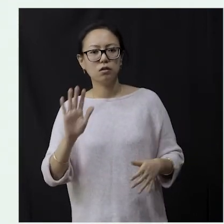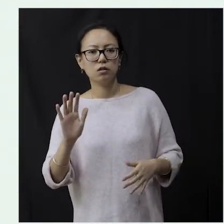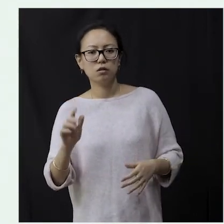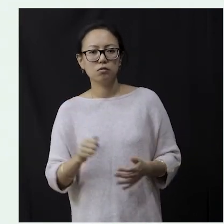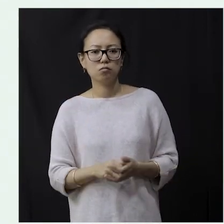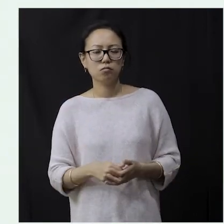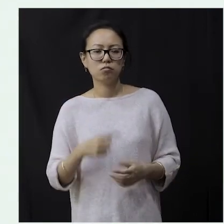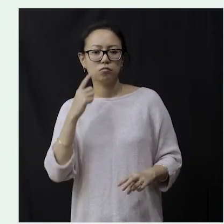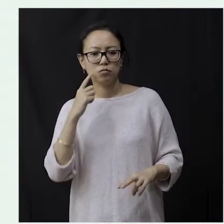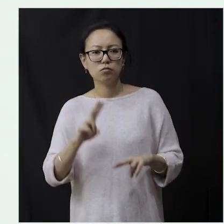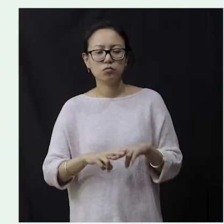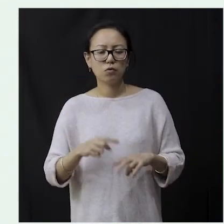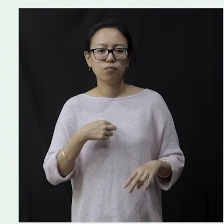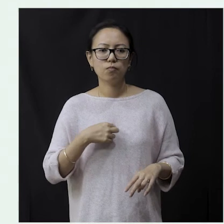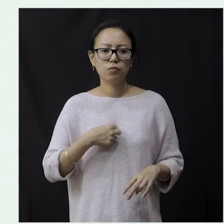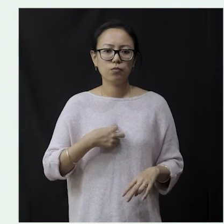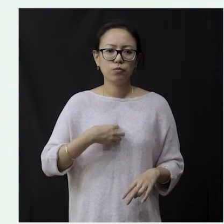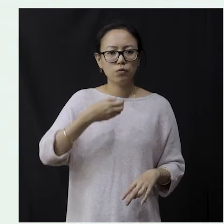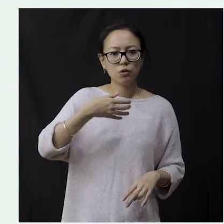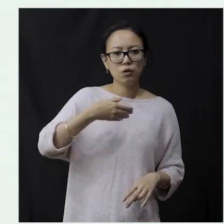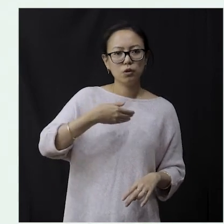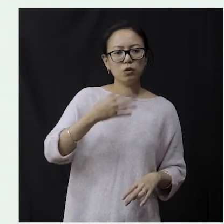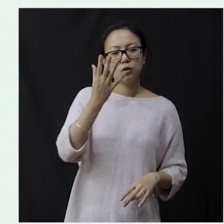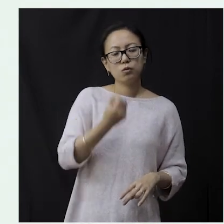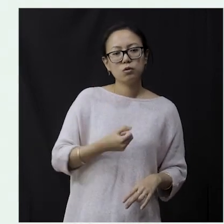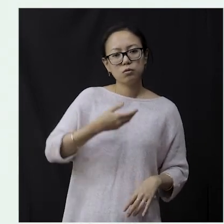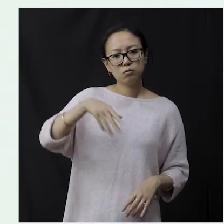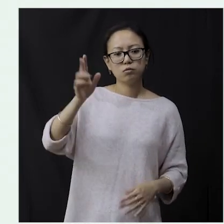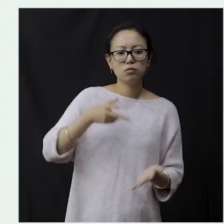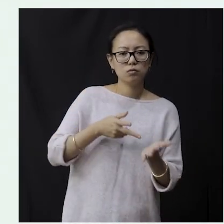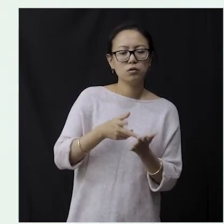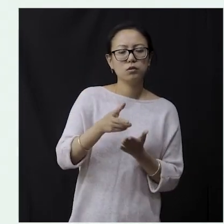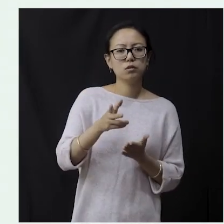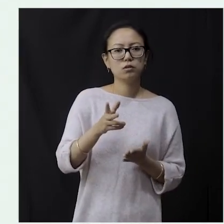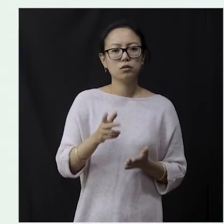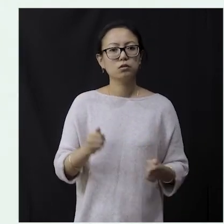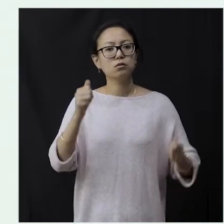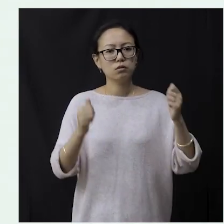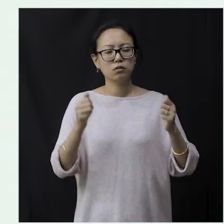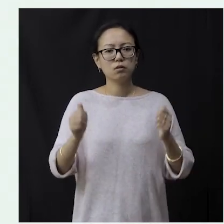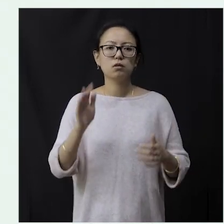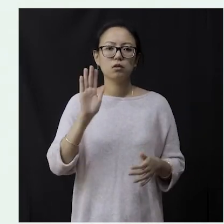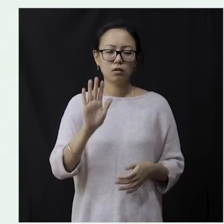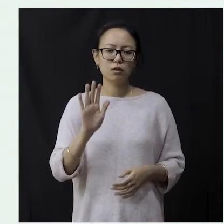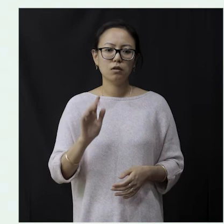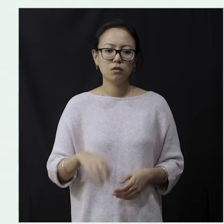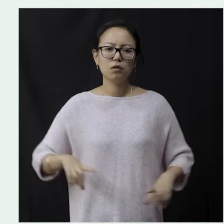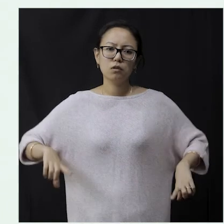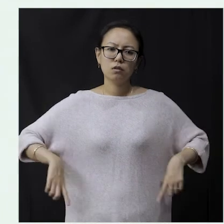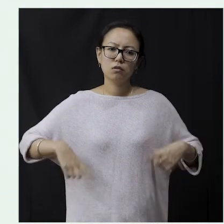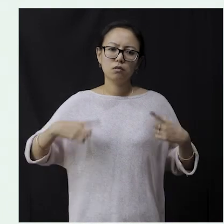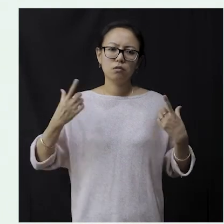and reach my village within within an hour or two, okay. So transportation has made our life very